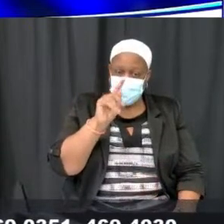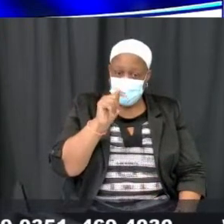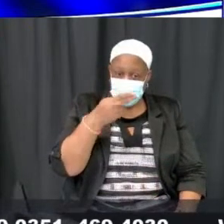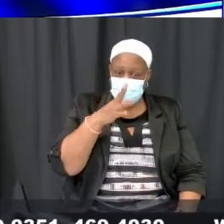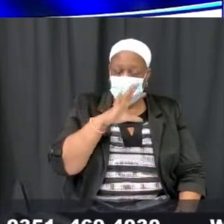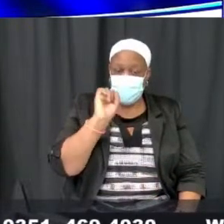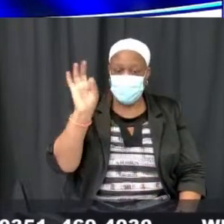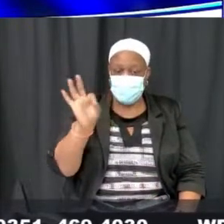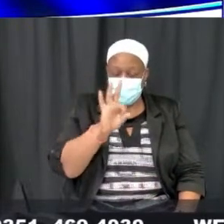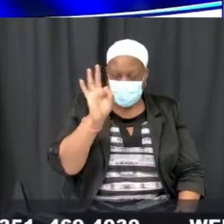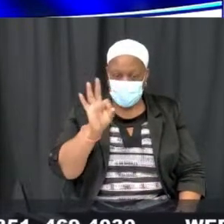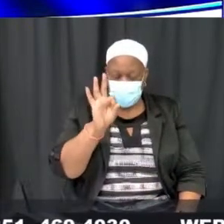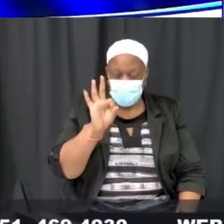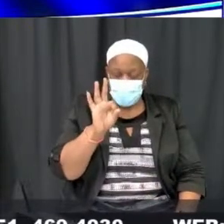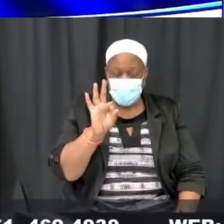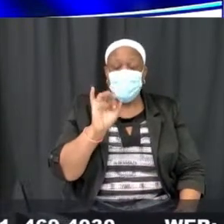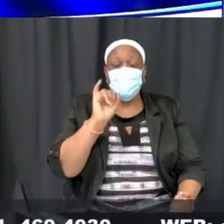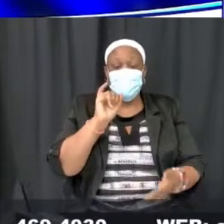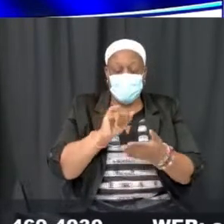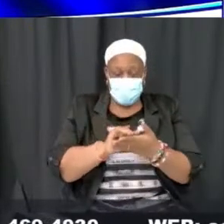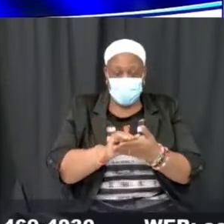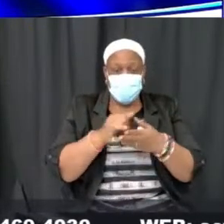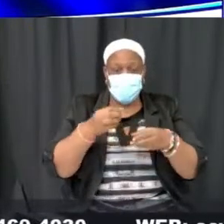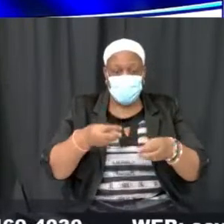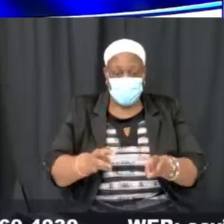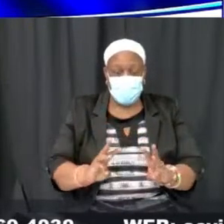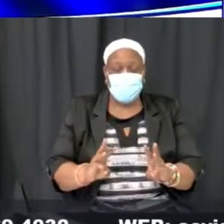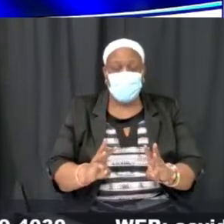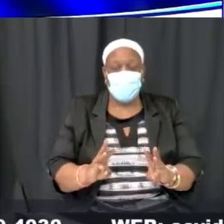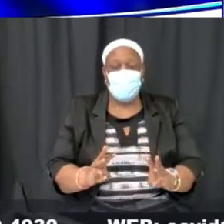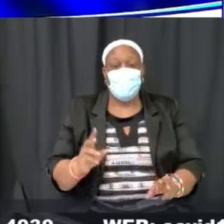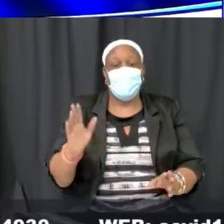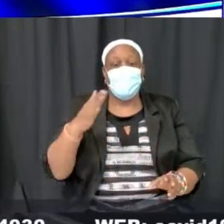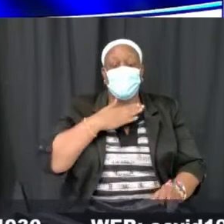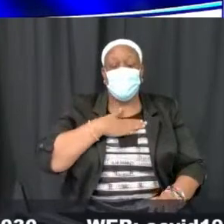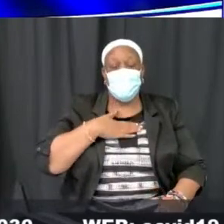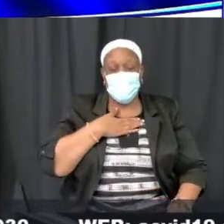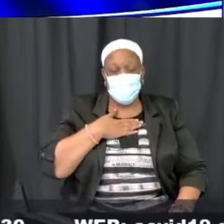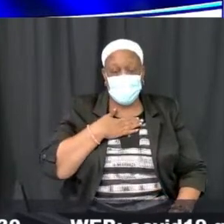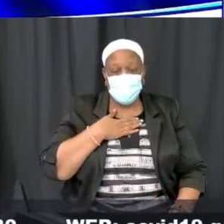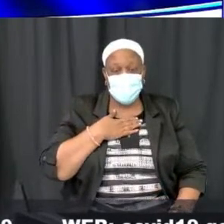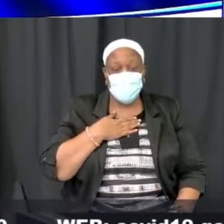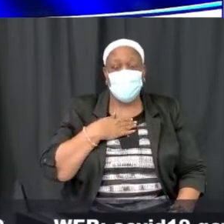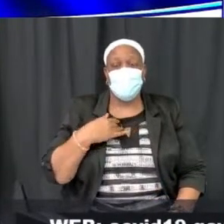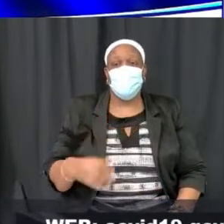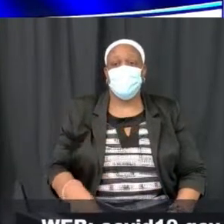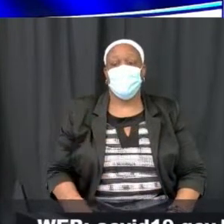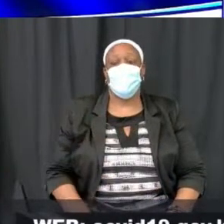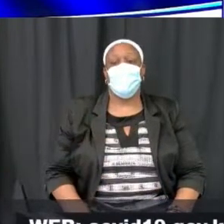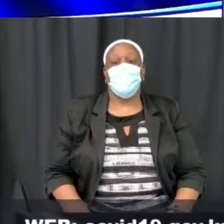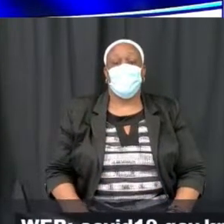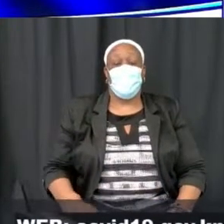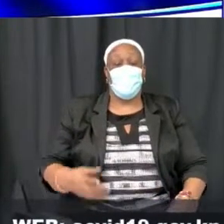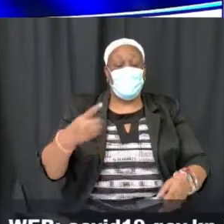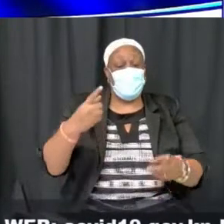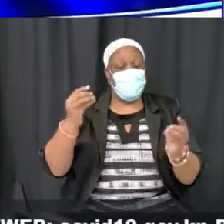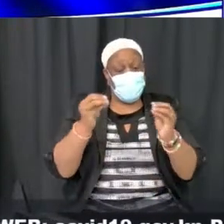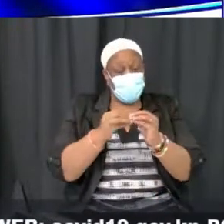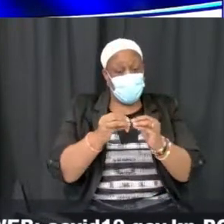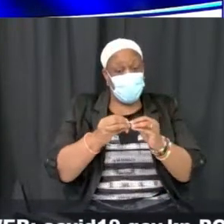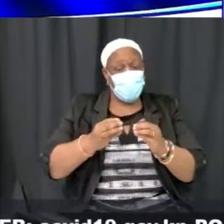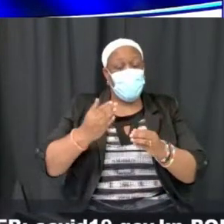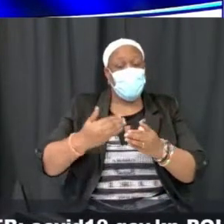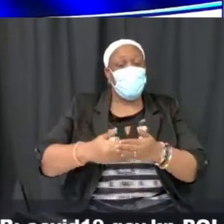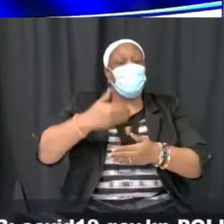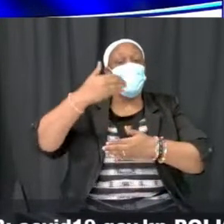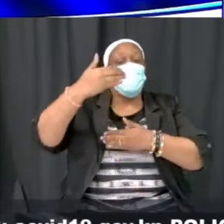day, Friday 9th July. For further updates, I invite us all to stay tuned and to follow the